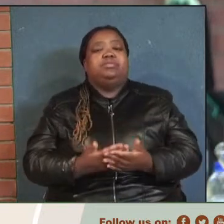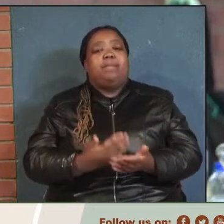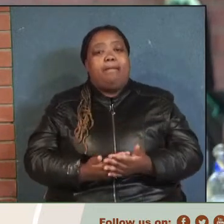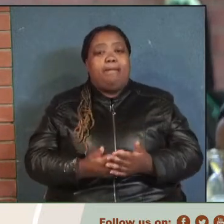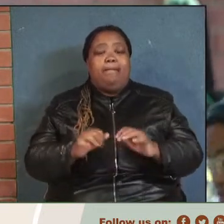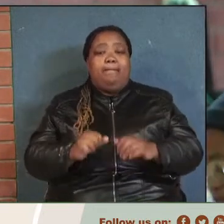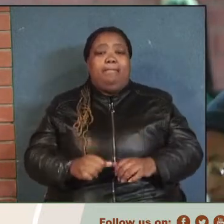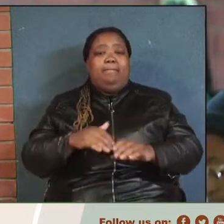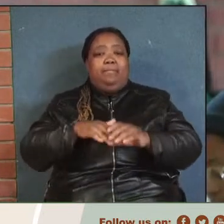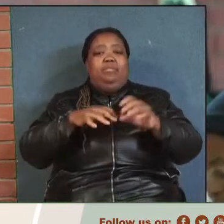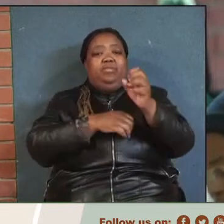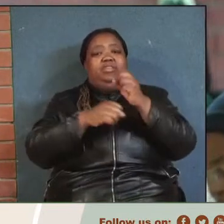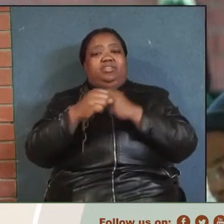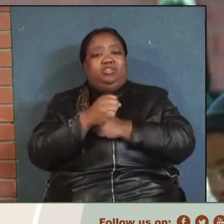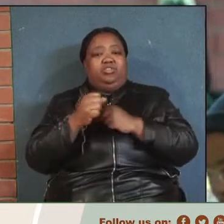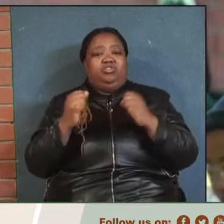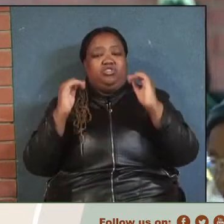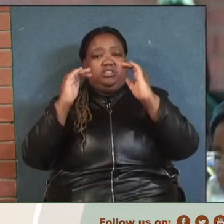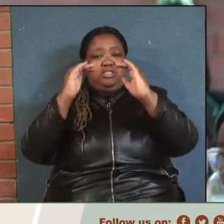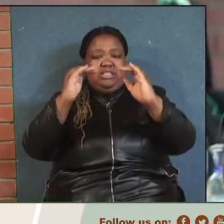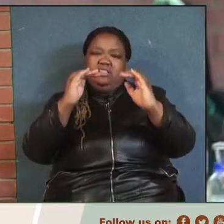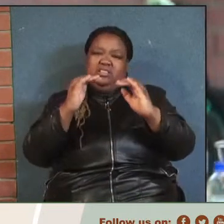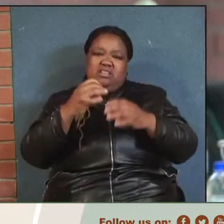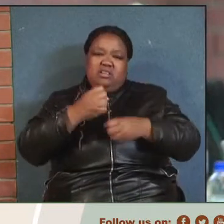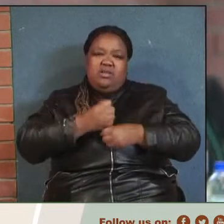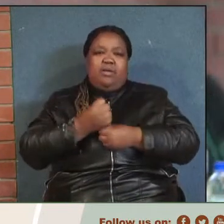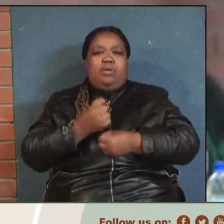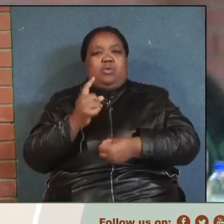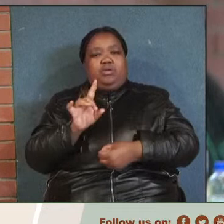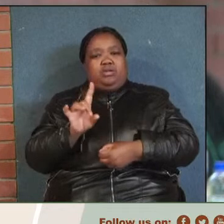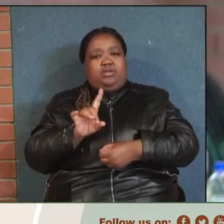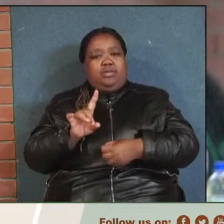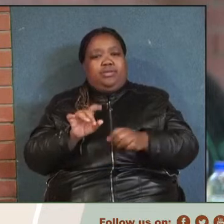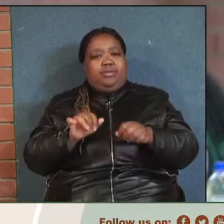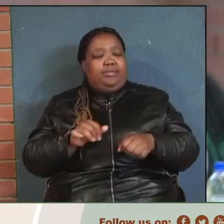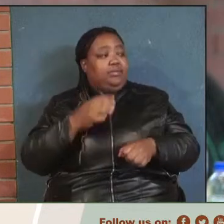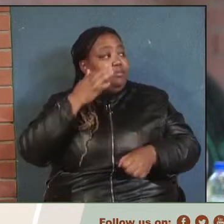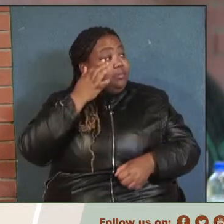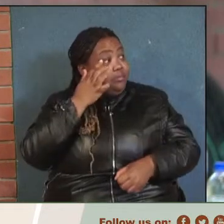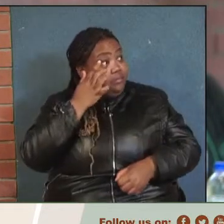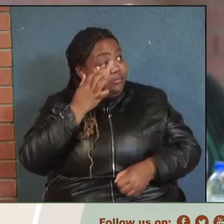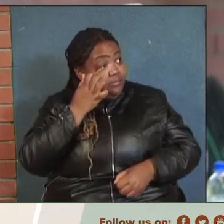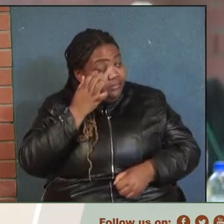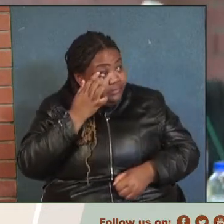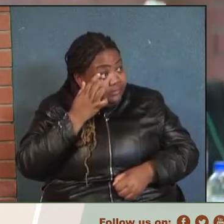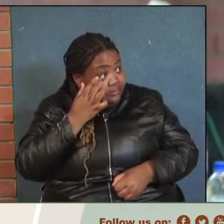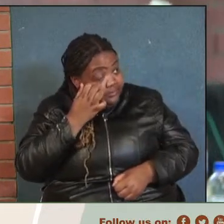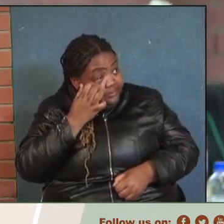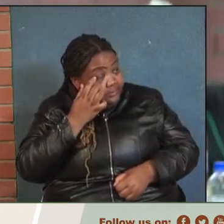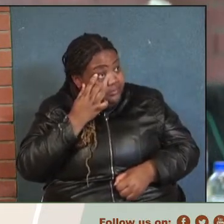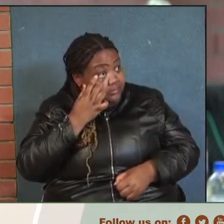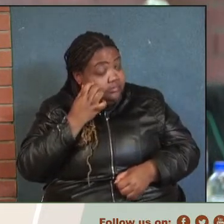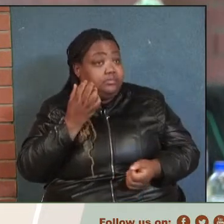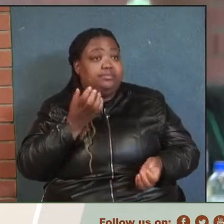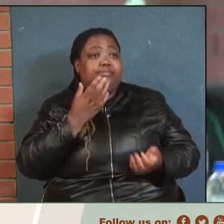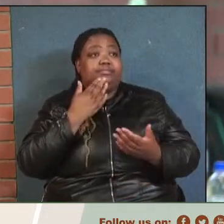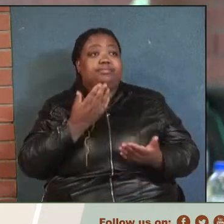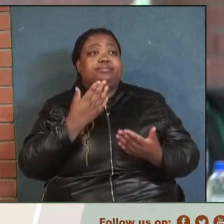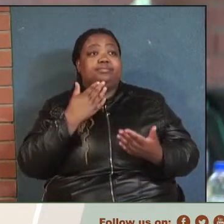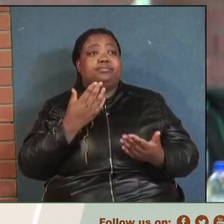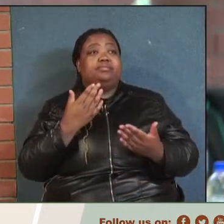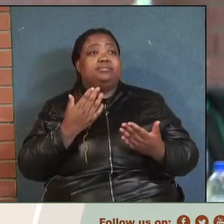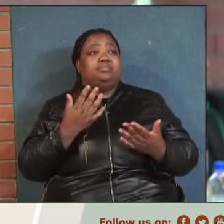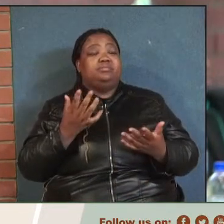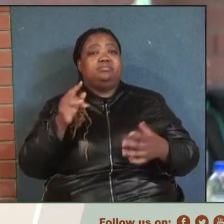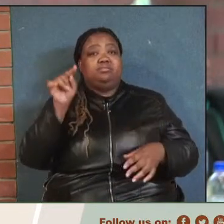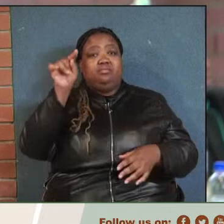infrastructure standards of that school in Gauteng. So each school must accommodate. The people there, the honourable members